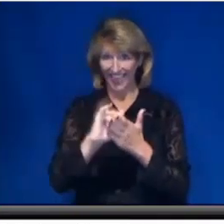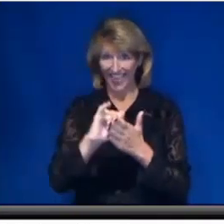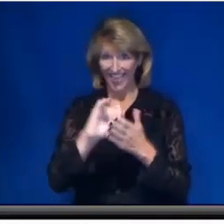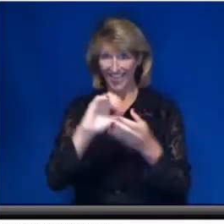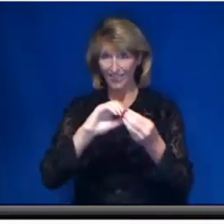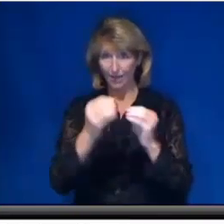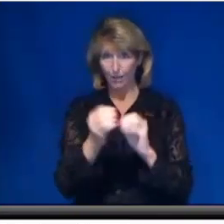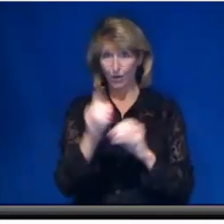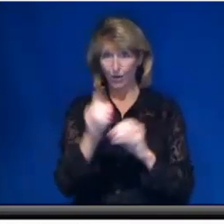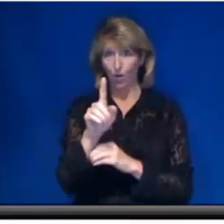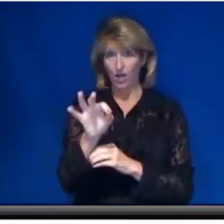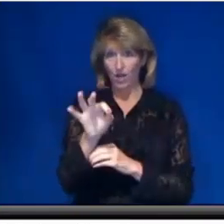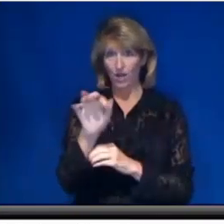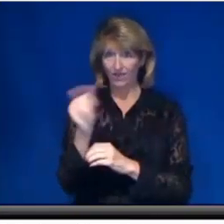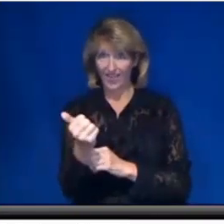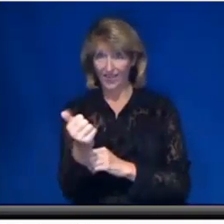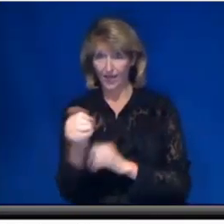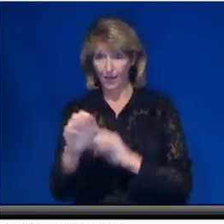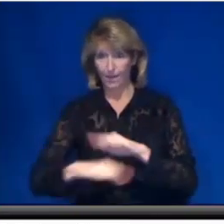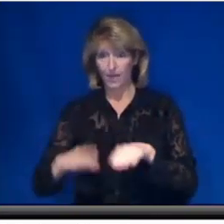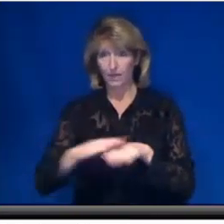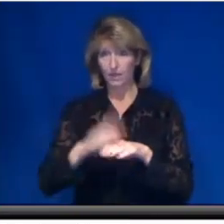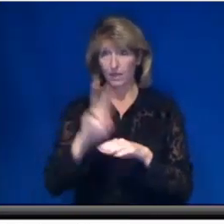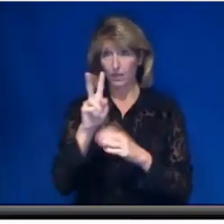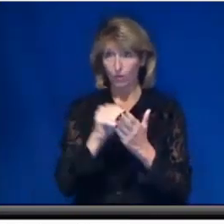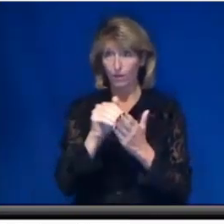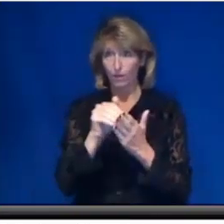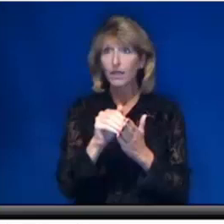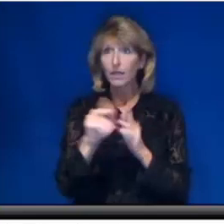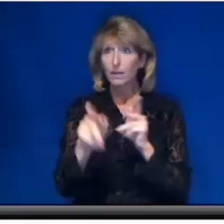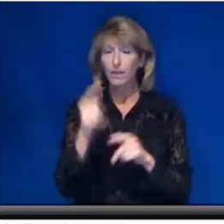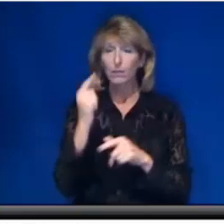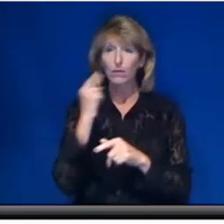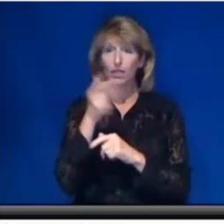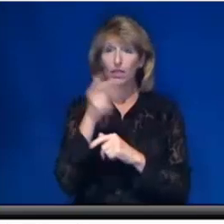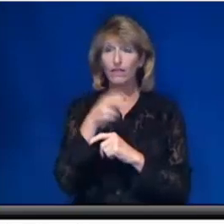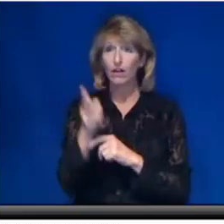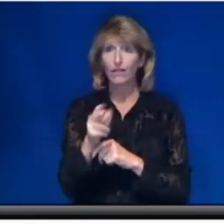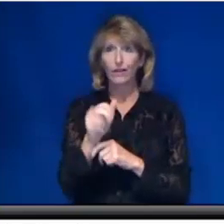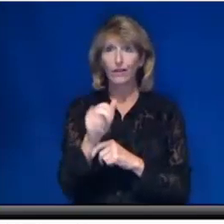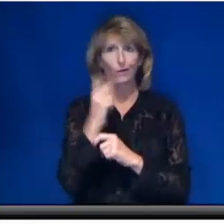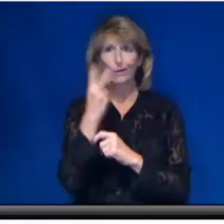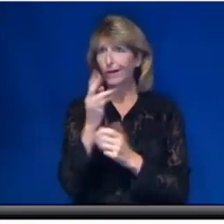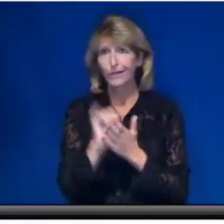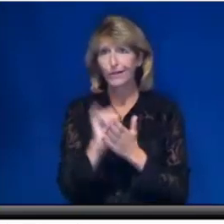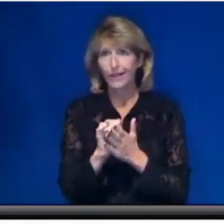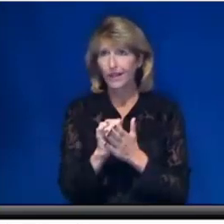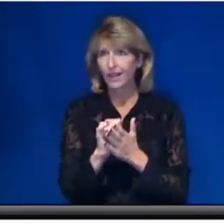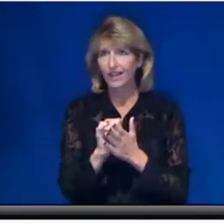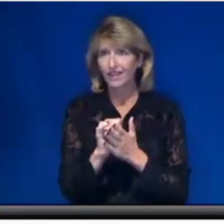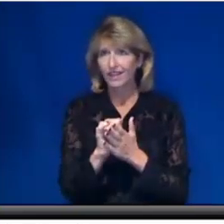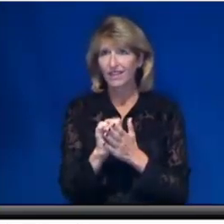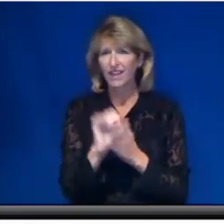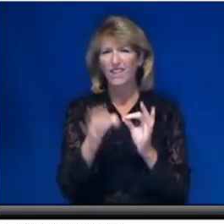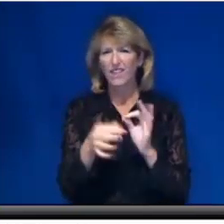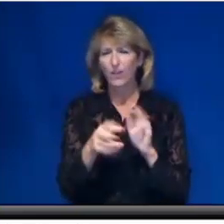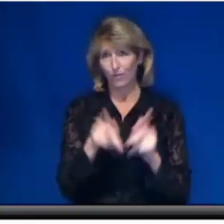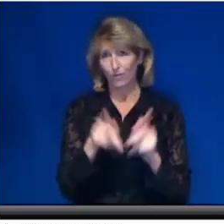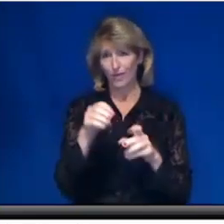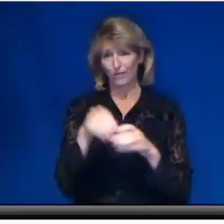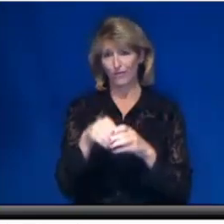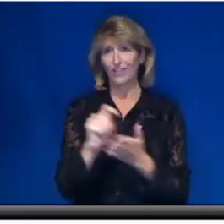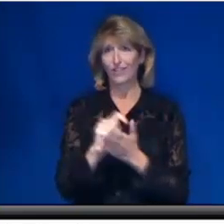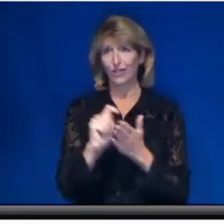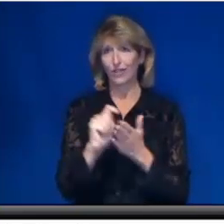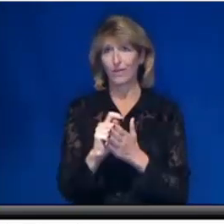that there should be about 4,000 people who need to be in treatment if we base it on the number 1 in 10. And we don't